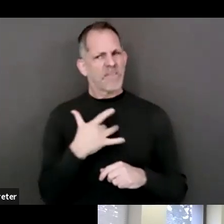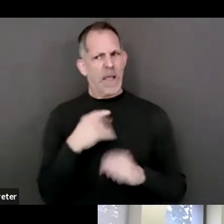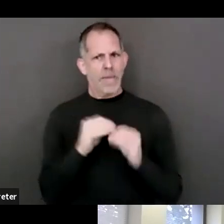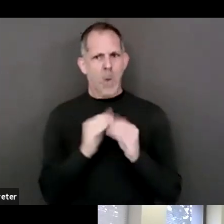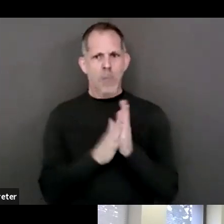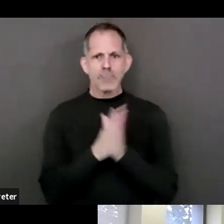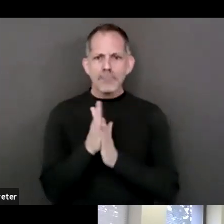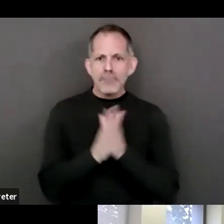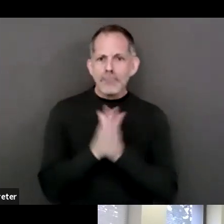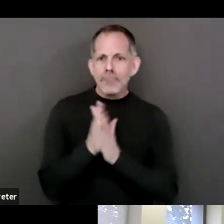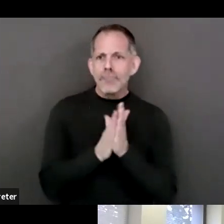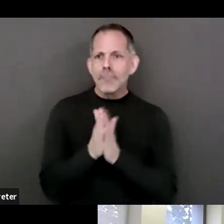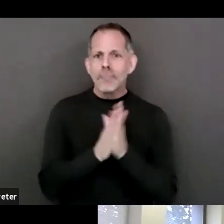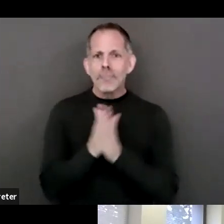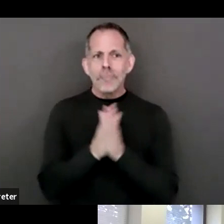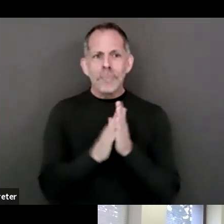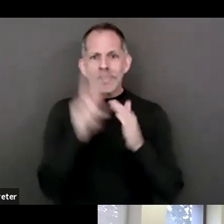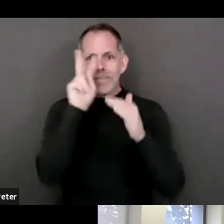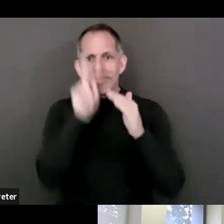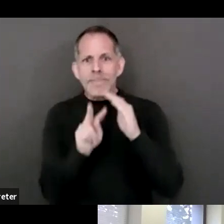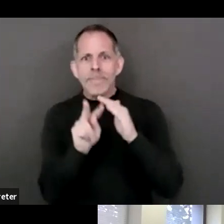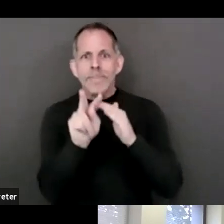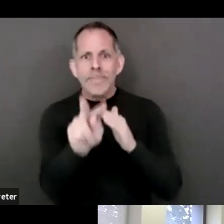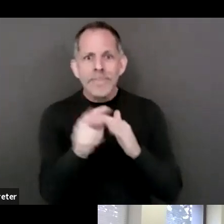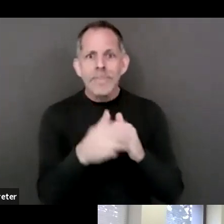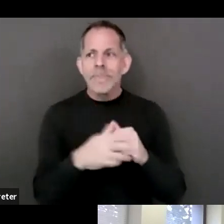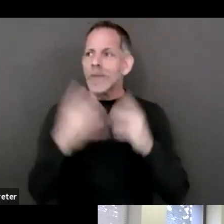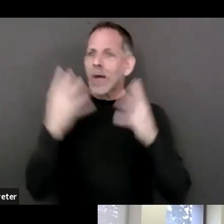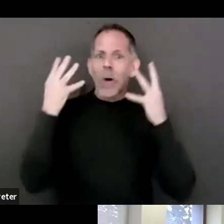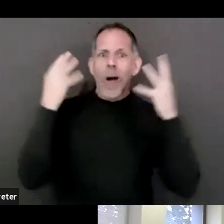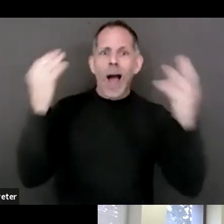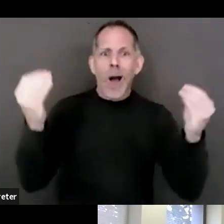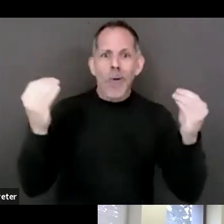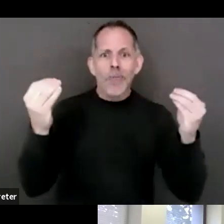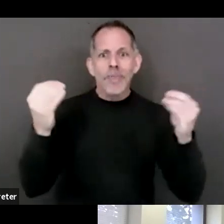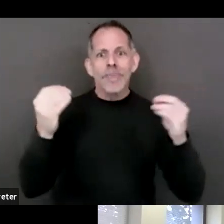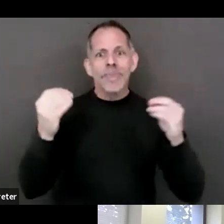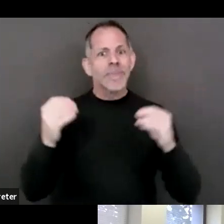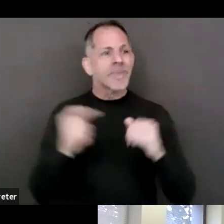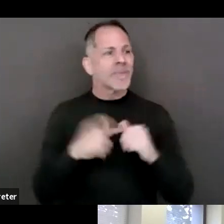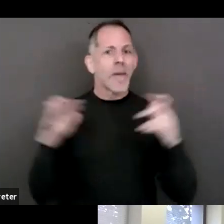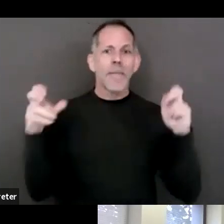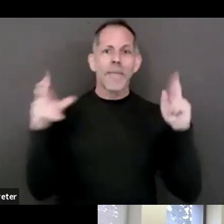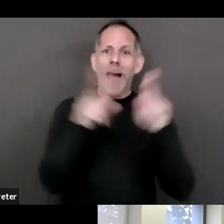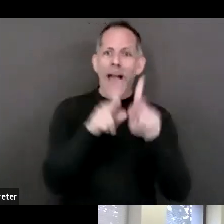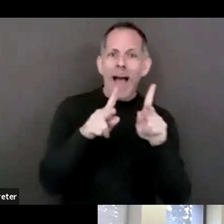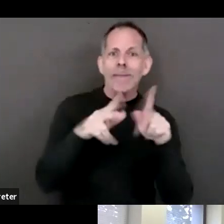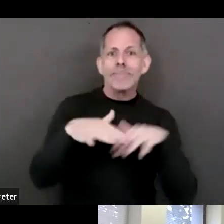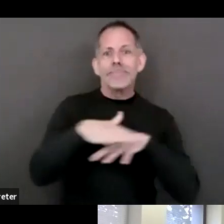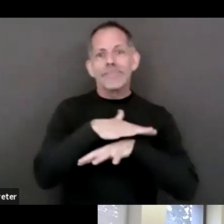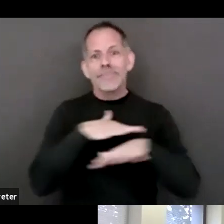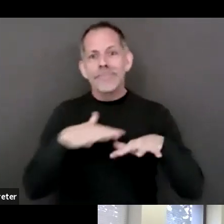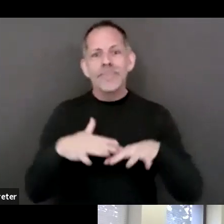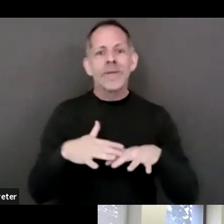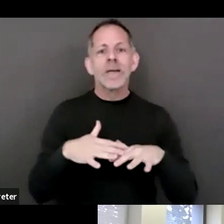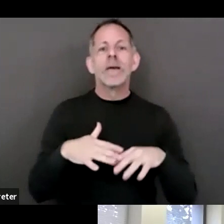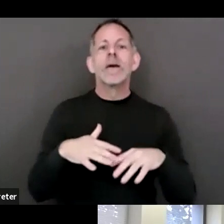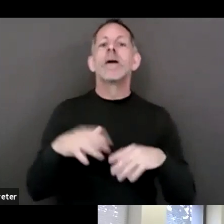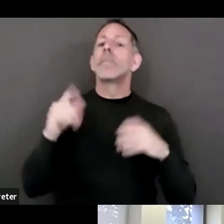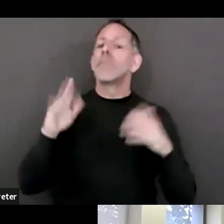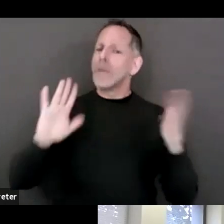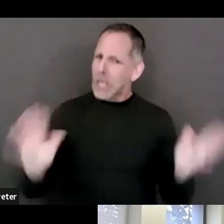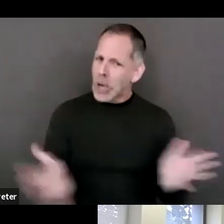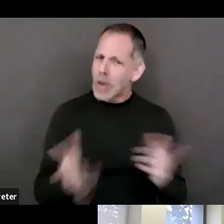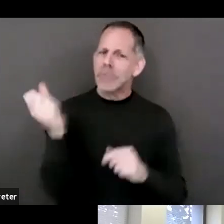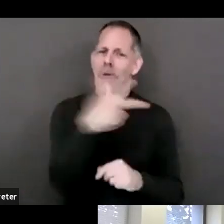out and doing everything we can so that vaccine is closer to folks. I think we see it a little more as well because of the other programs